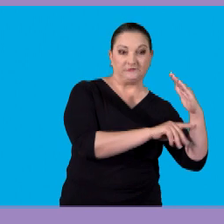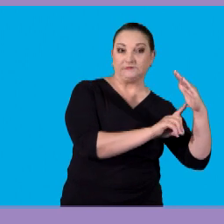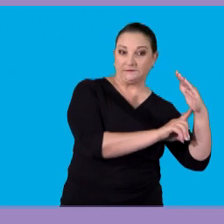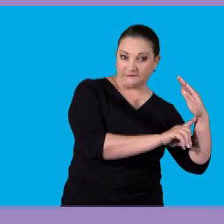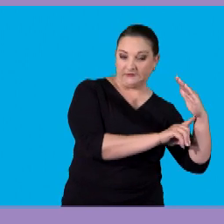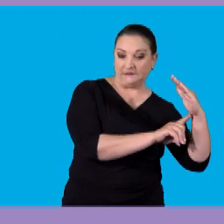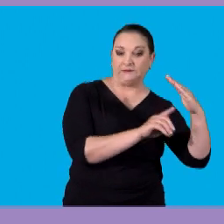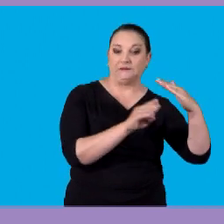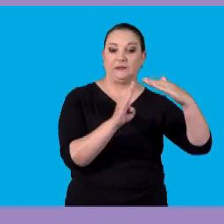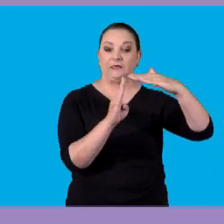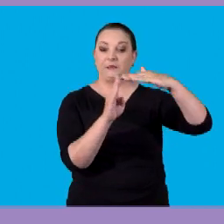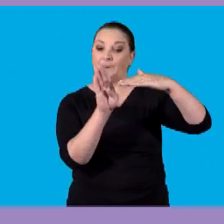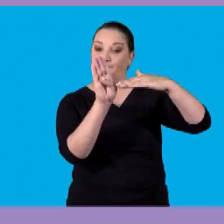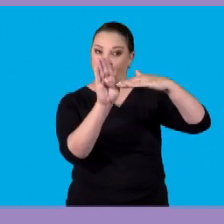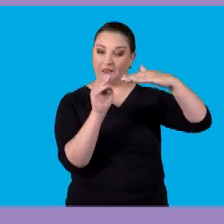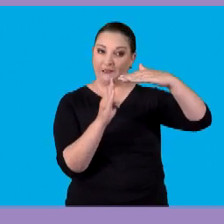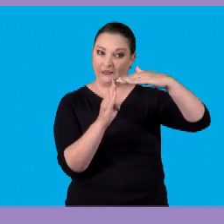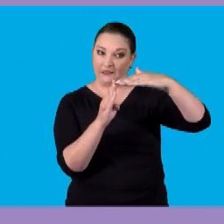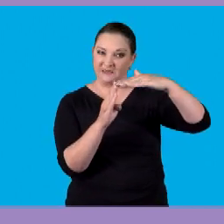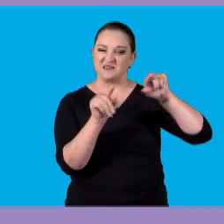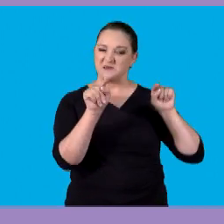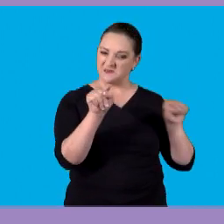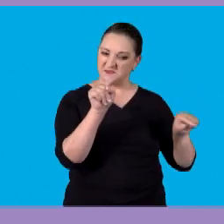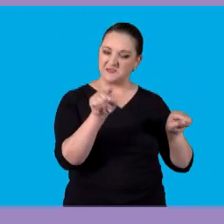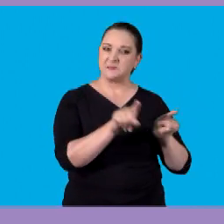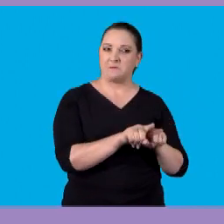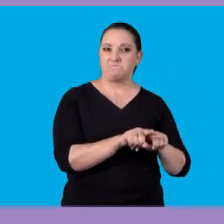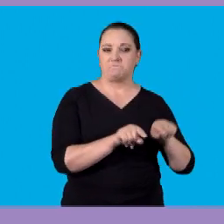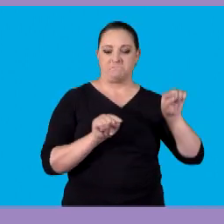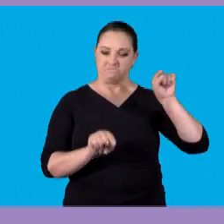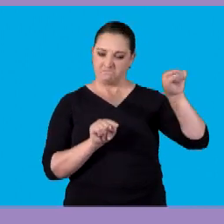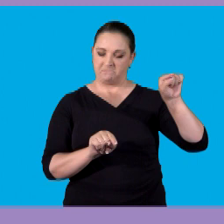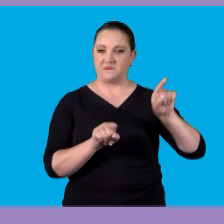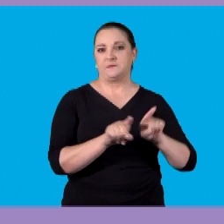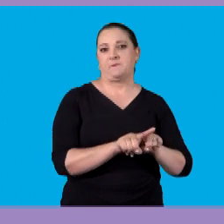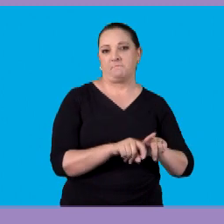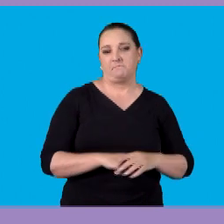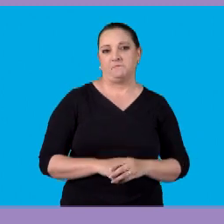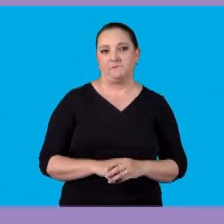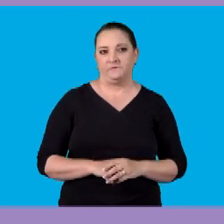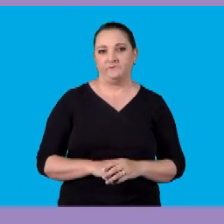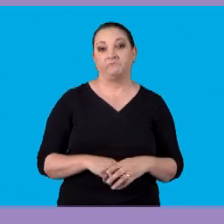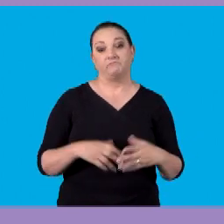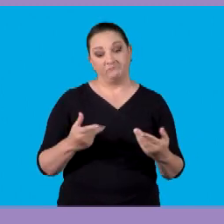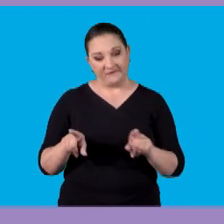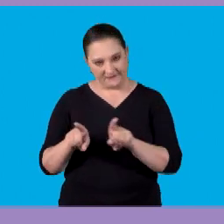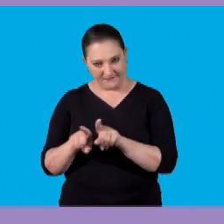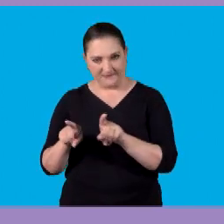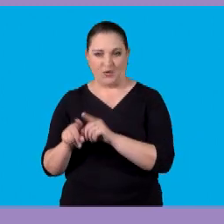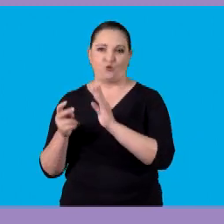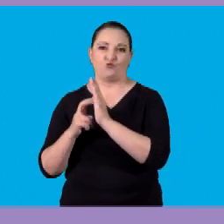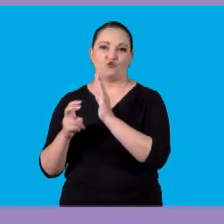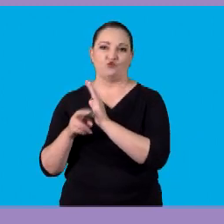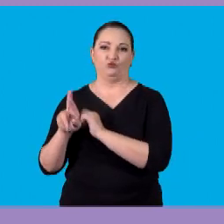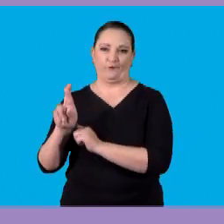B, and this means that angle A is equals to angle C. And of course, this will also apply for